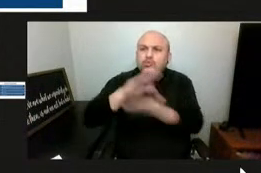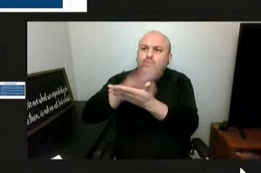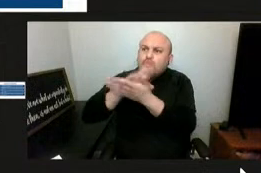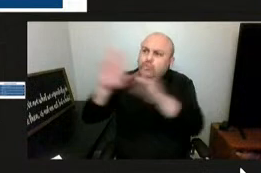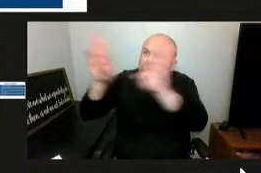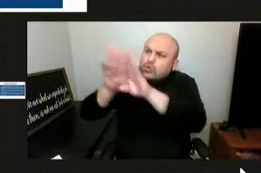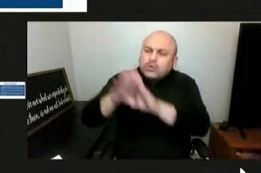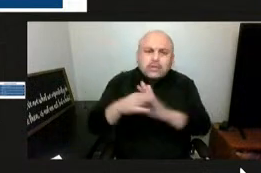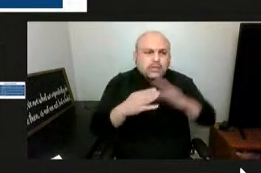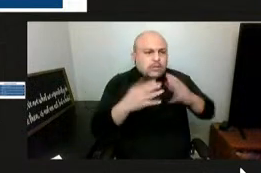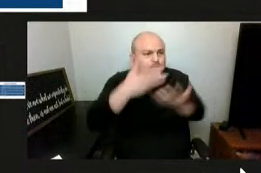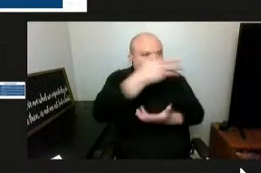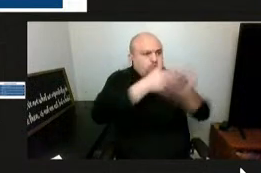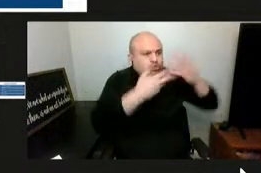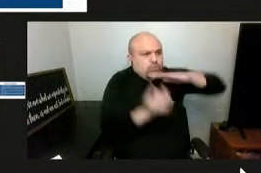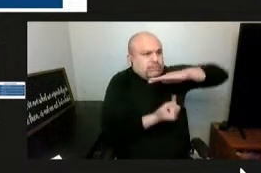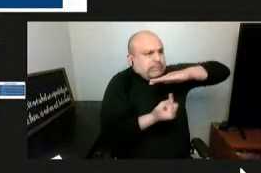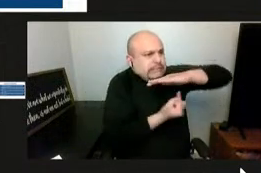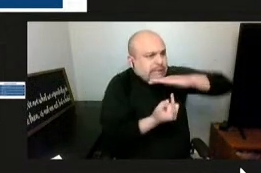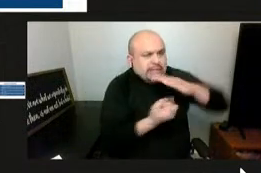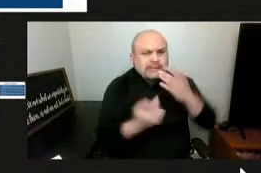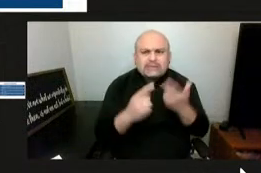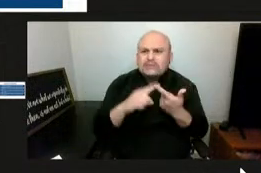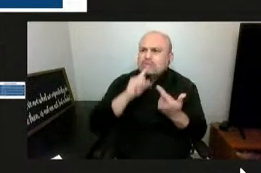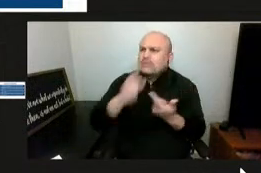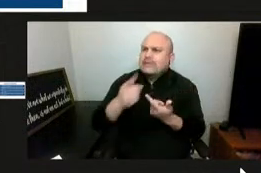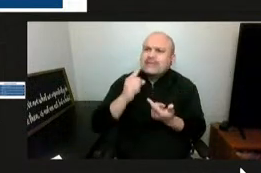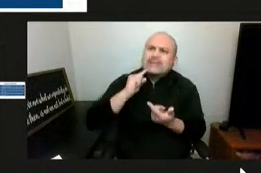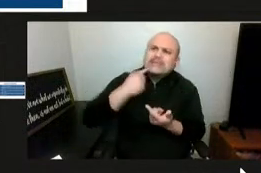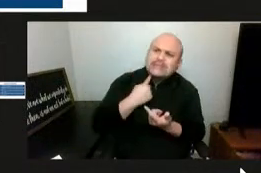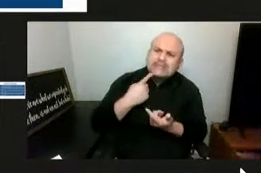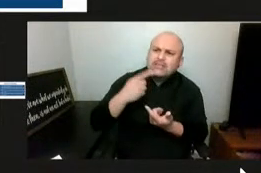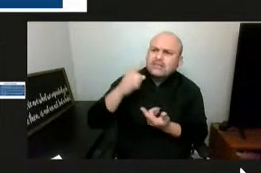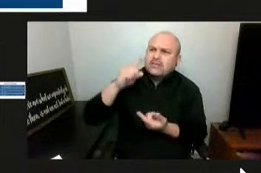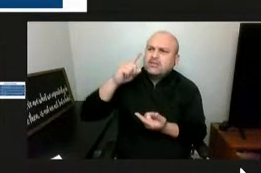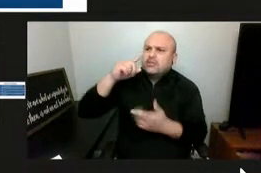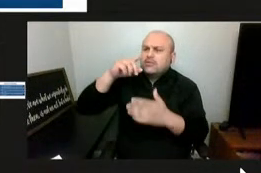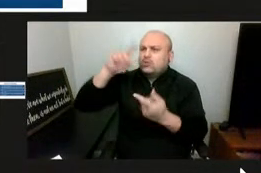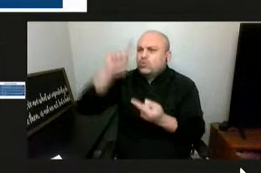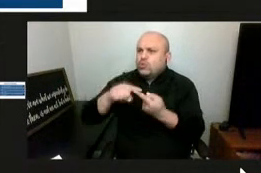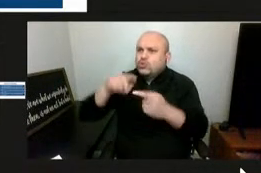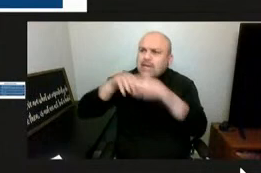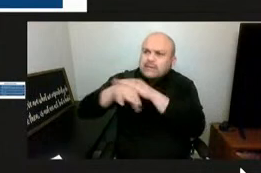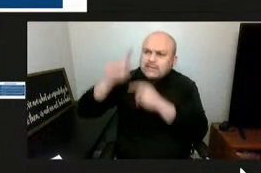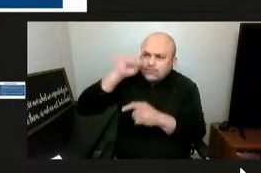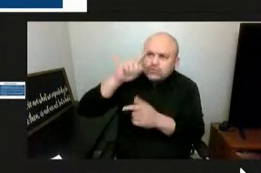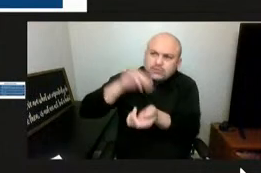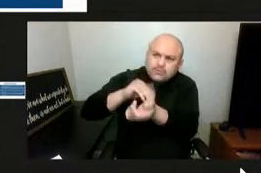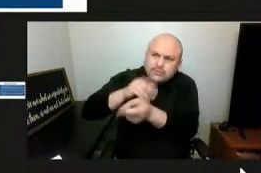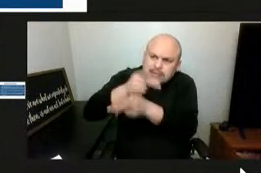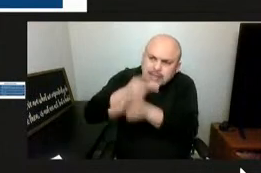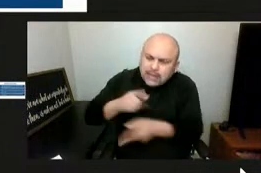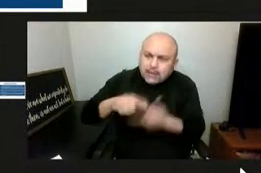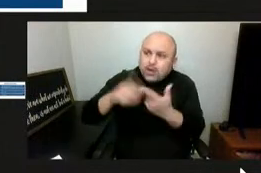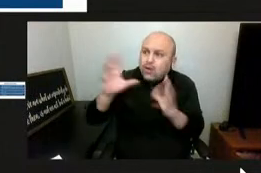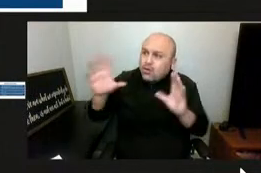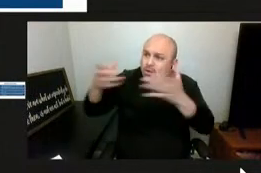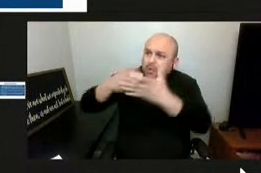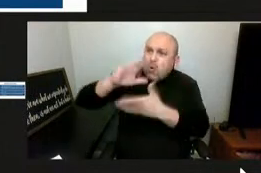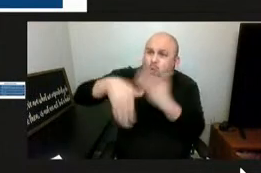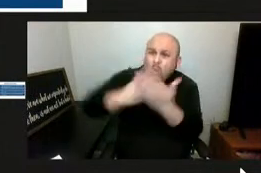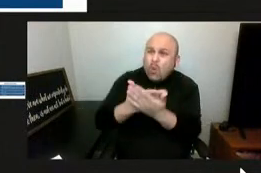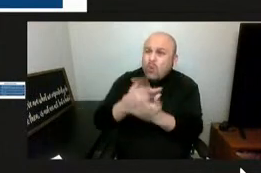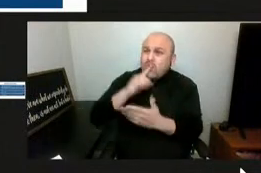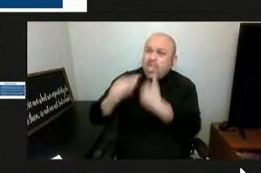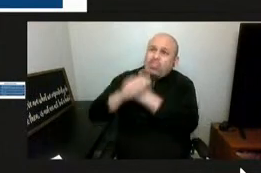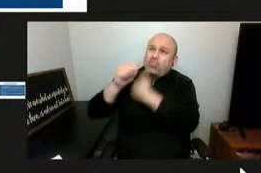isolation, as well as dramatically reduced access to services and care, combined with the overall threat of the virus and